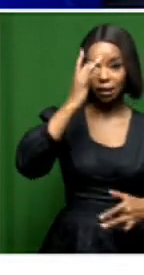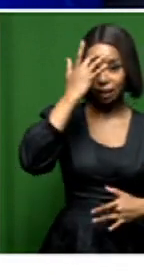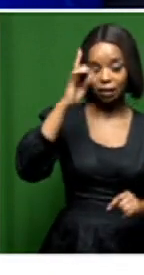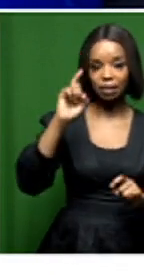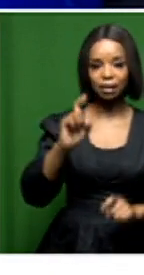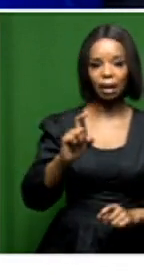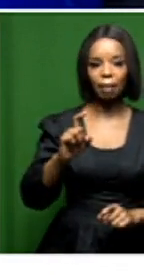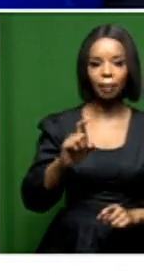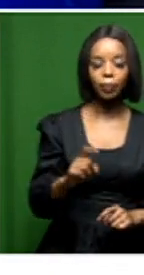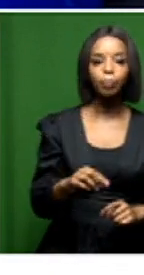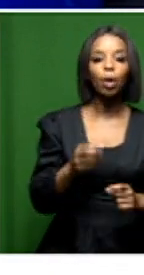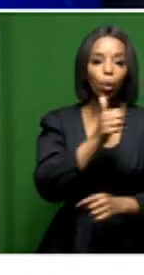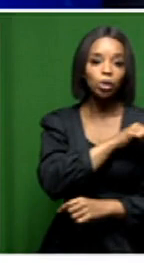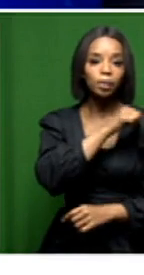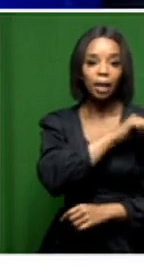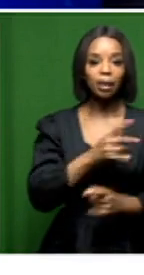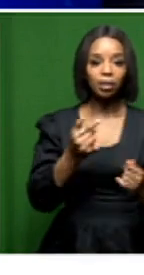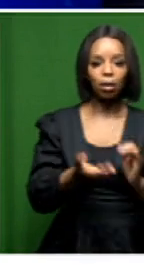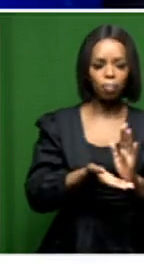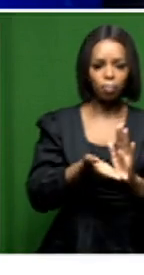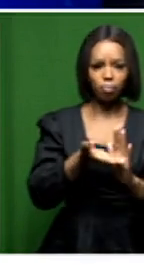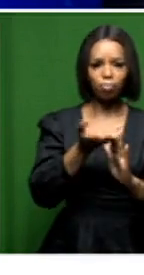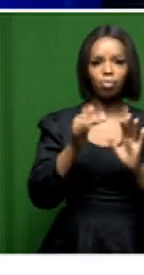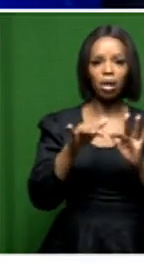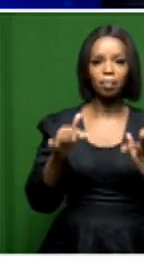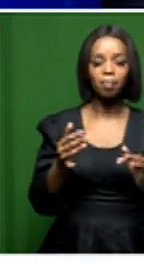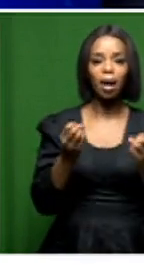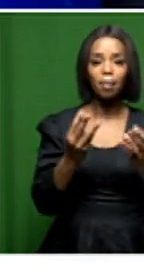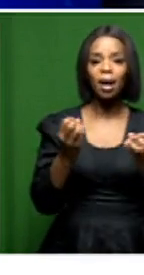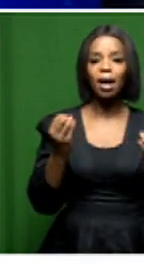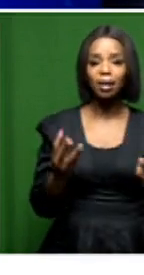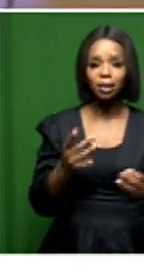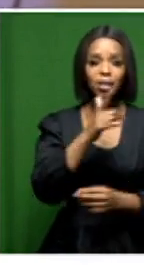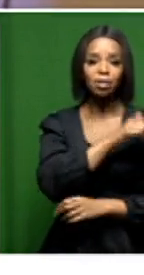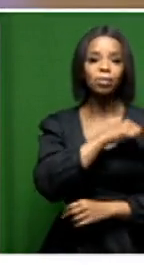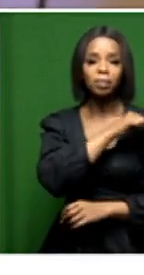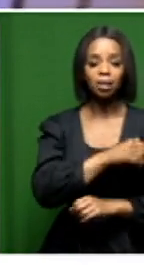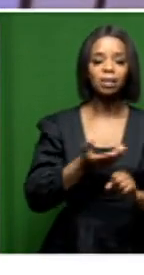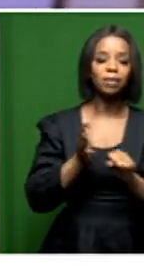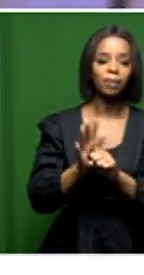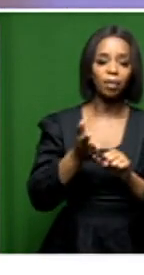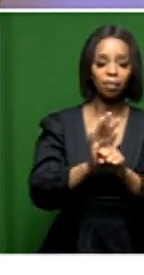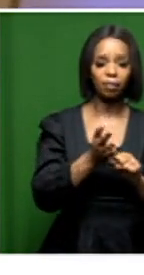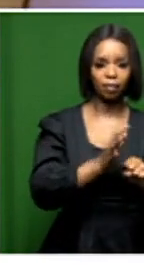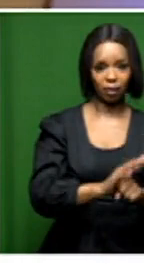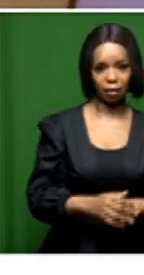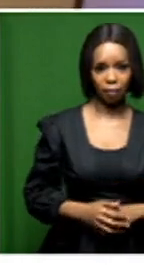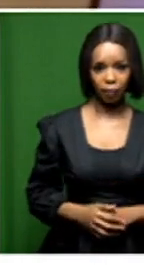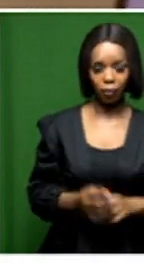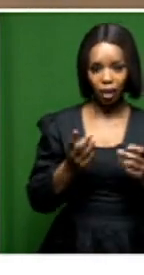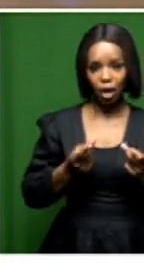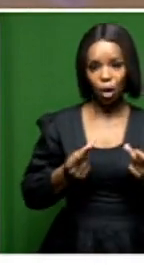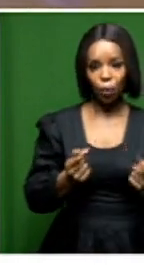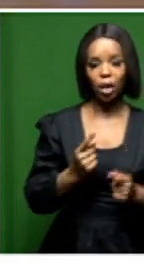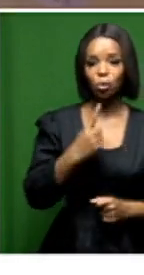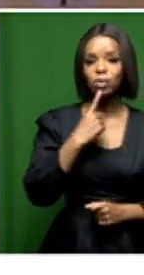have rapidly increased in a short amount of time, putting a strain on many local health systems. She was quick to point